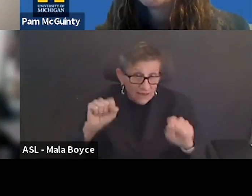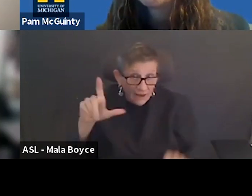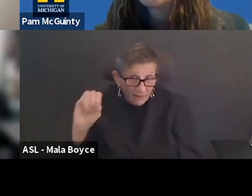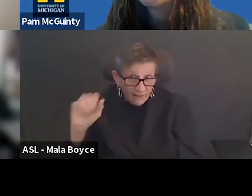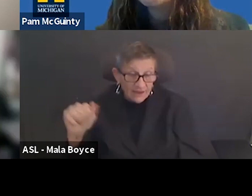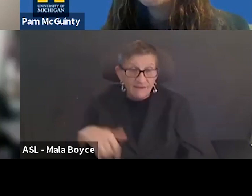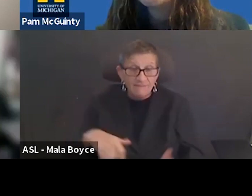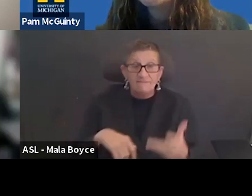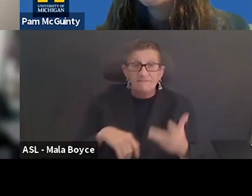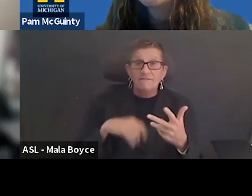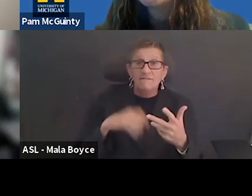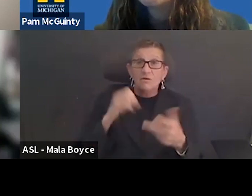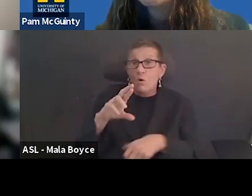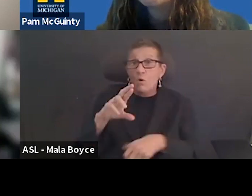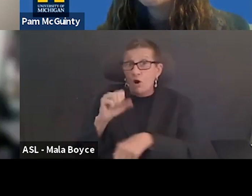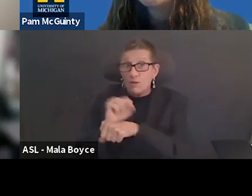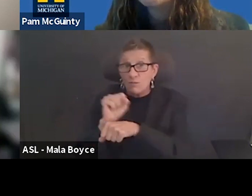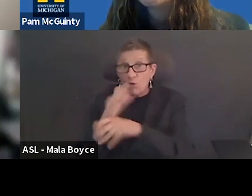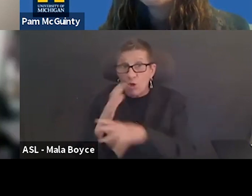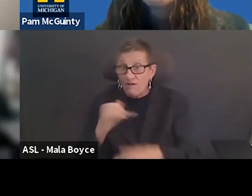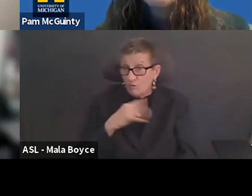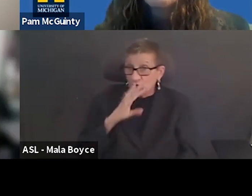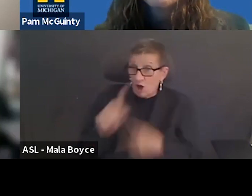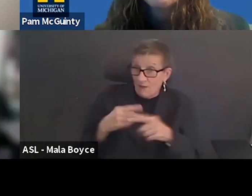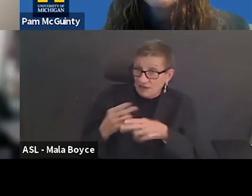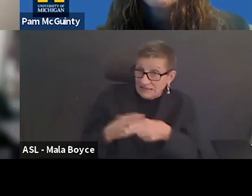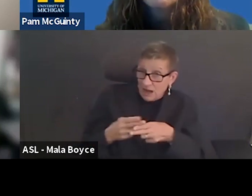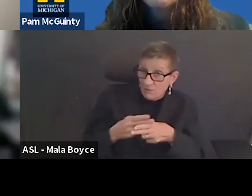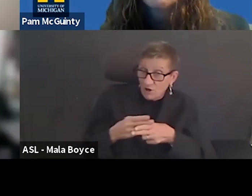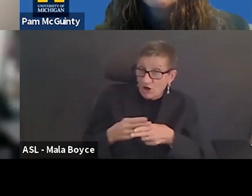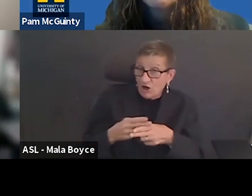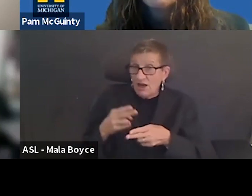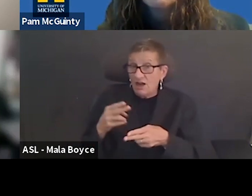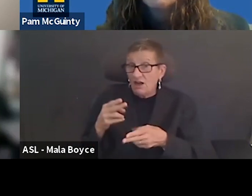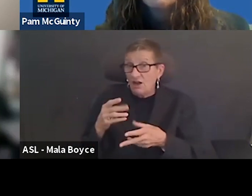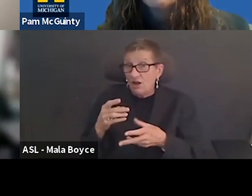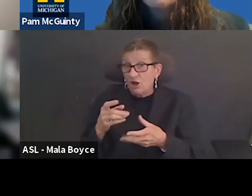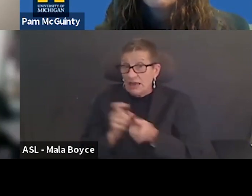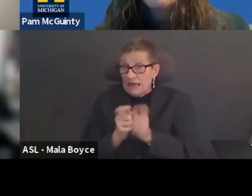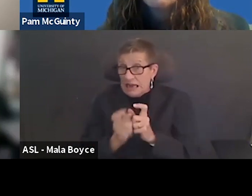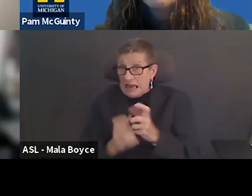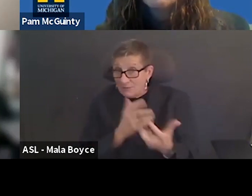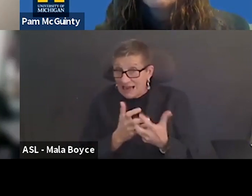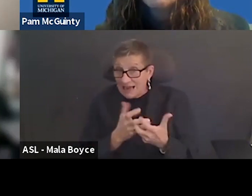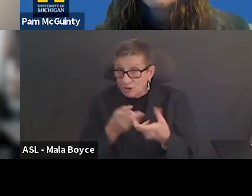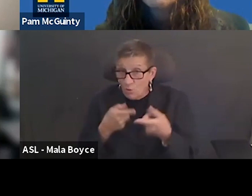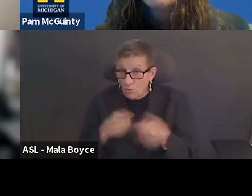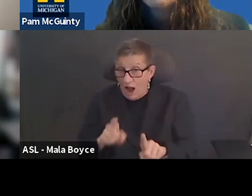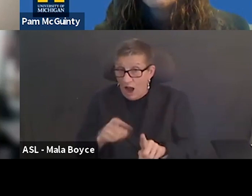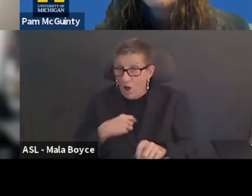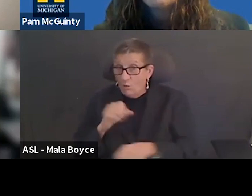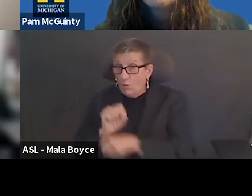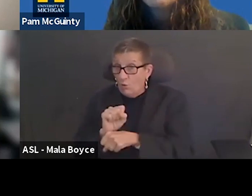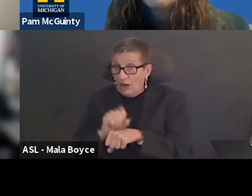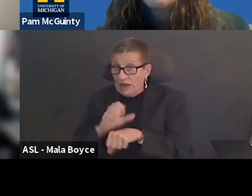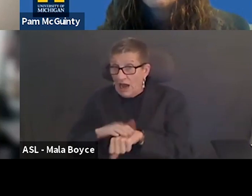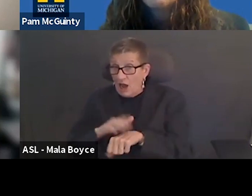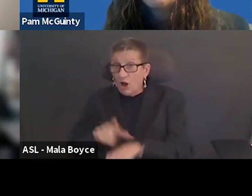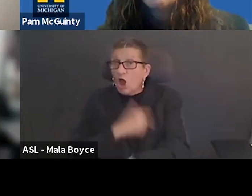the employee is, whether we're talking about temporary or interim accommodations while we're working out a long-term plan,